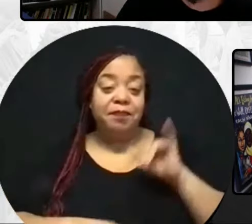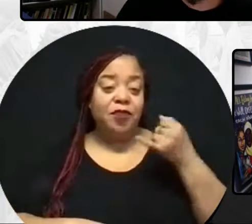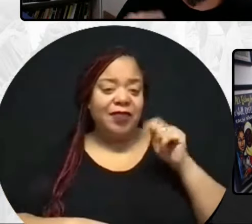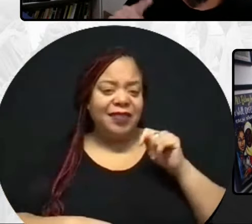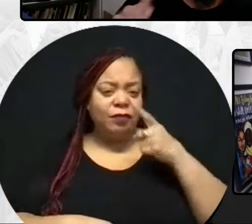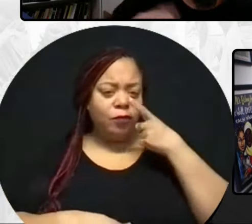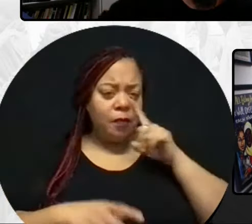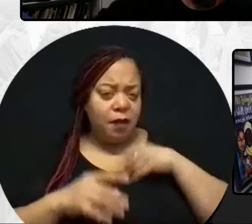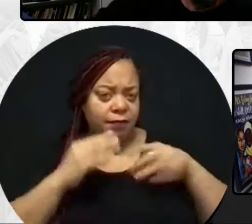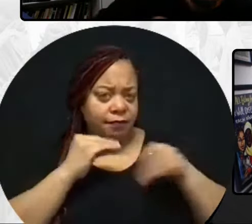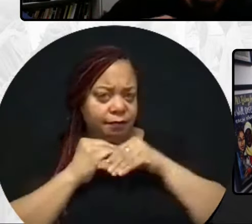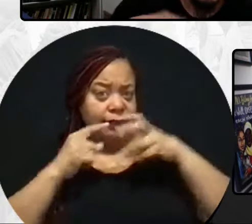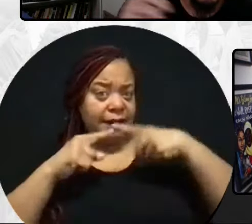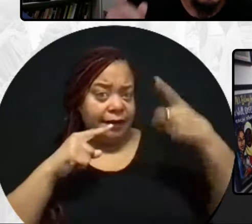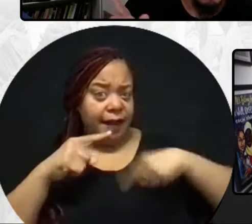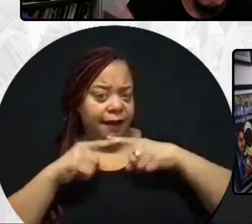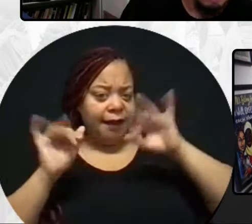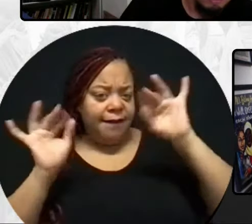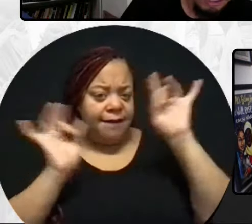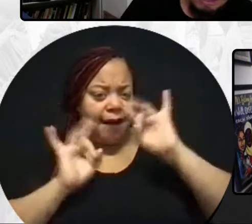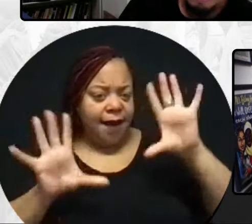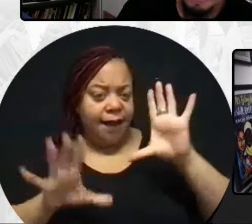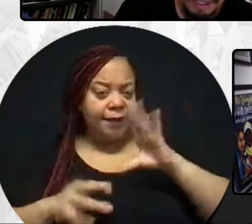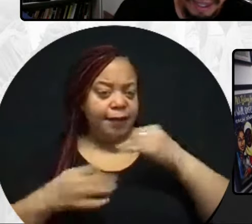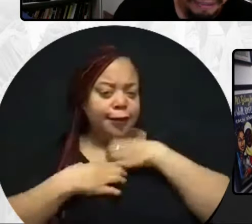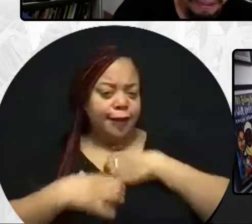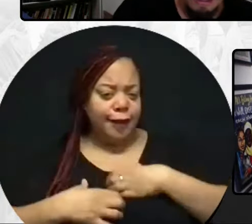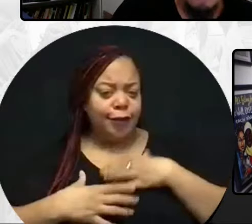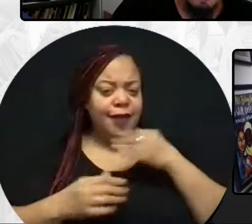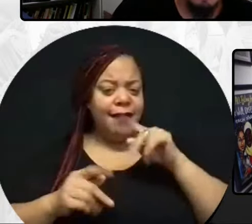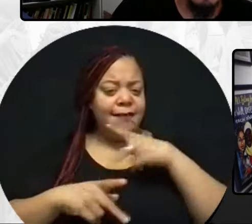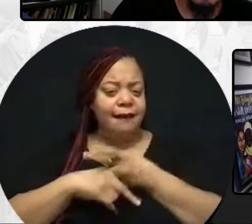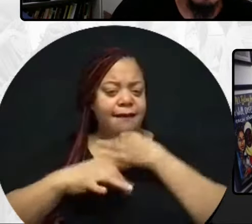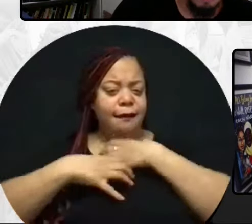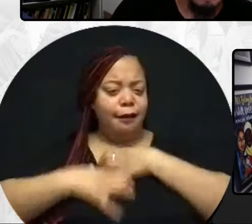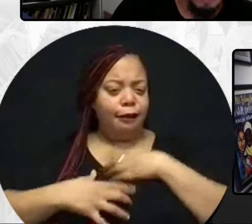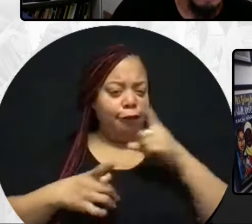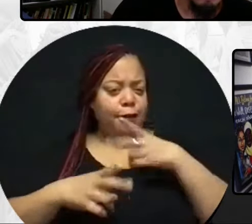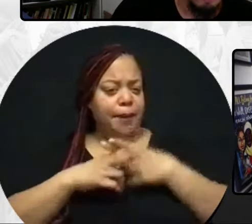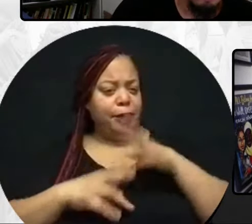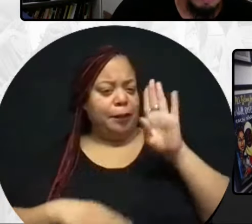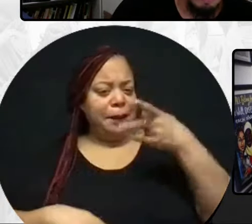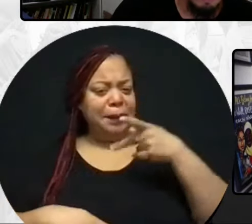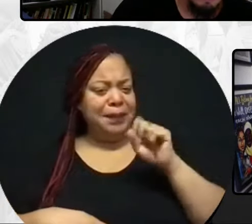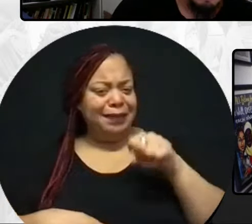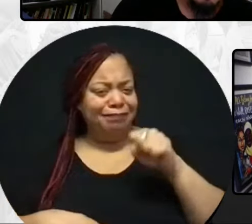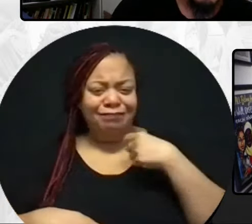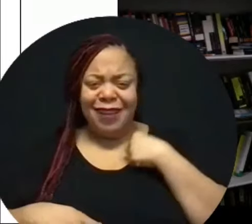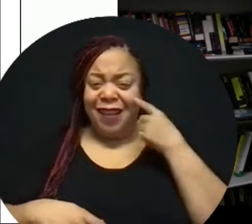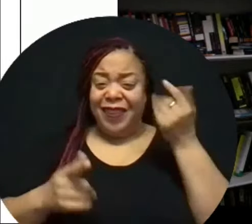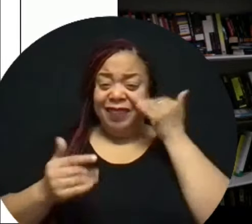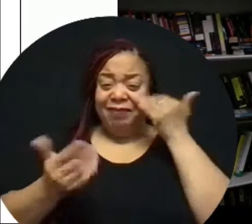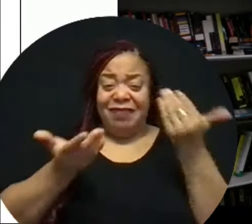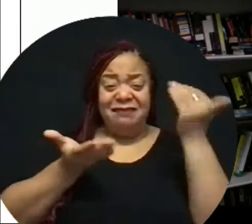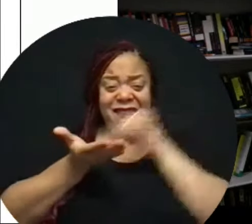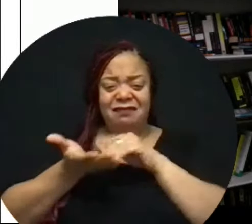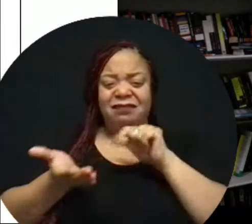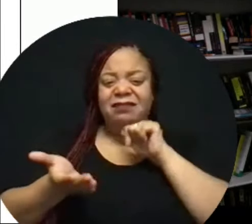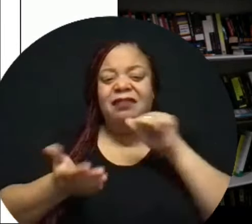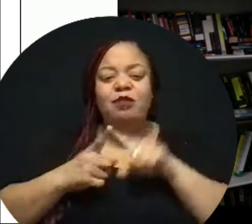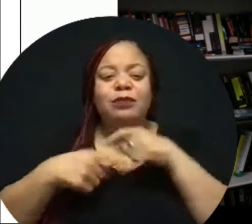kind of history and the kind of different political situations. But I think I've been struck. I was struck by